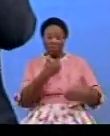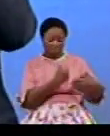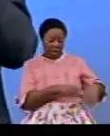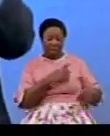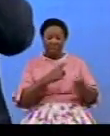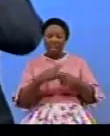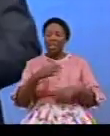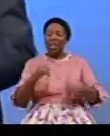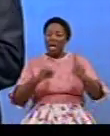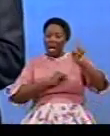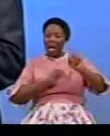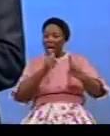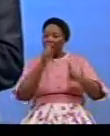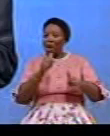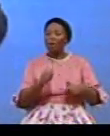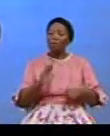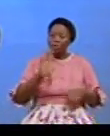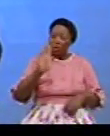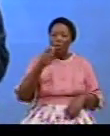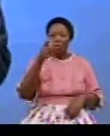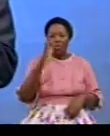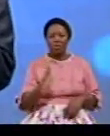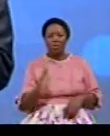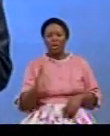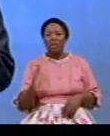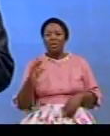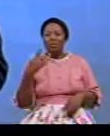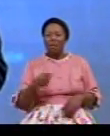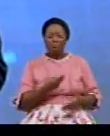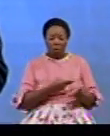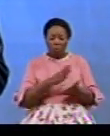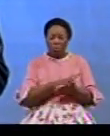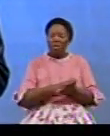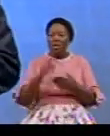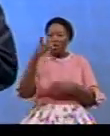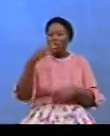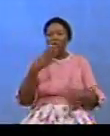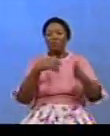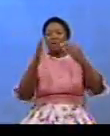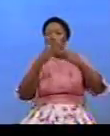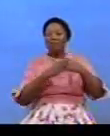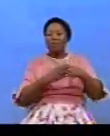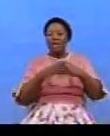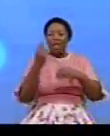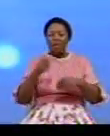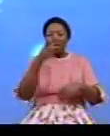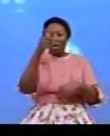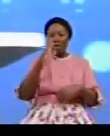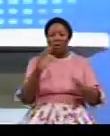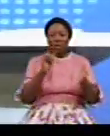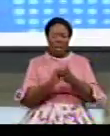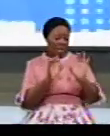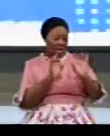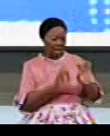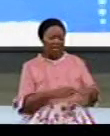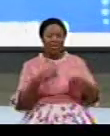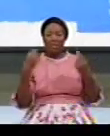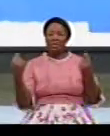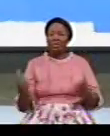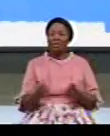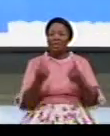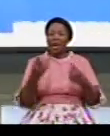between red and white. And it will be very, very clear that God has